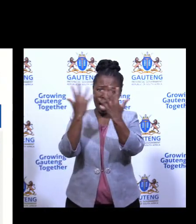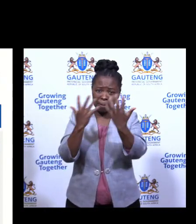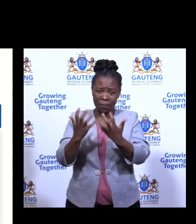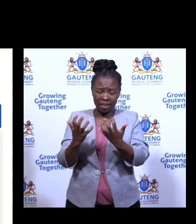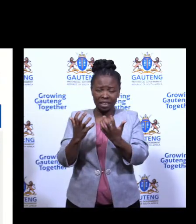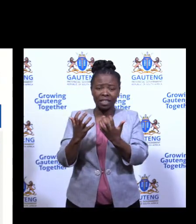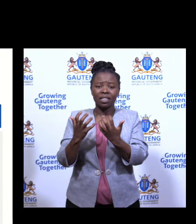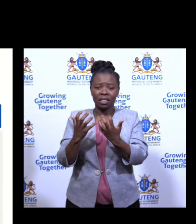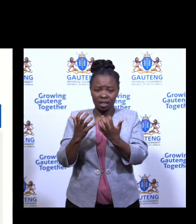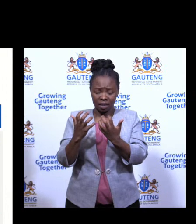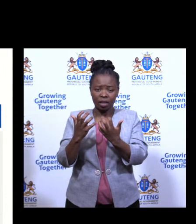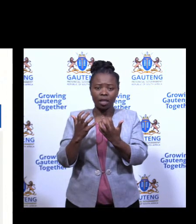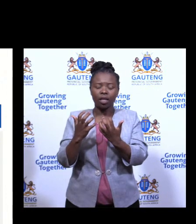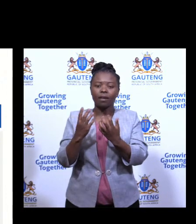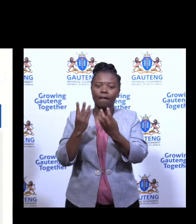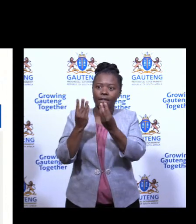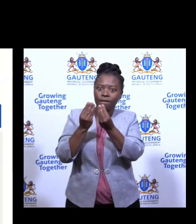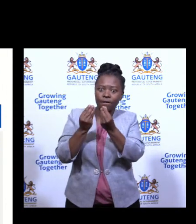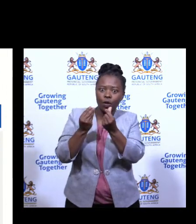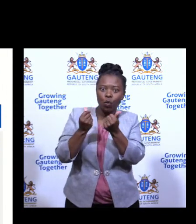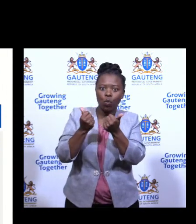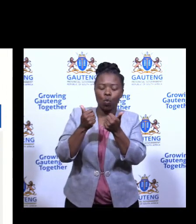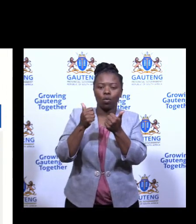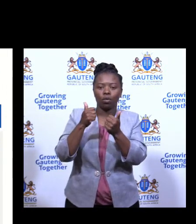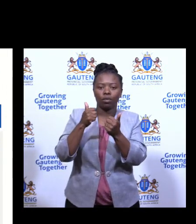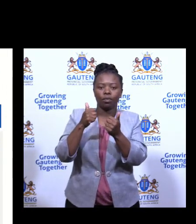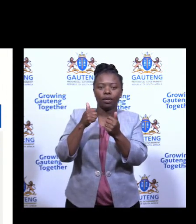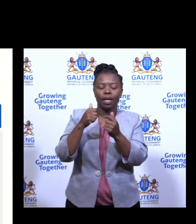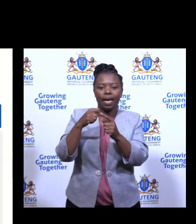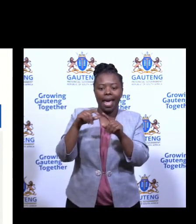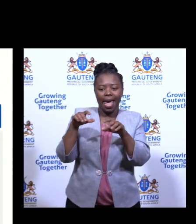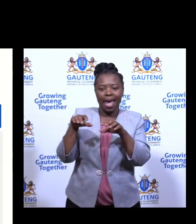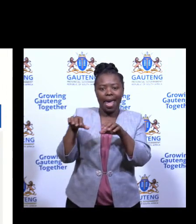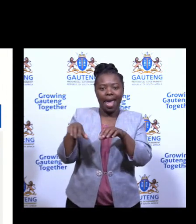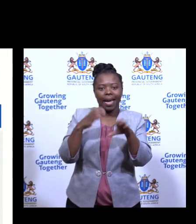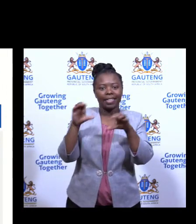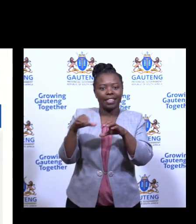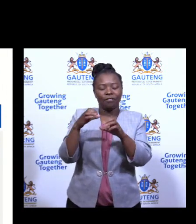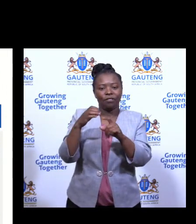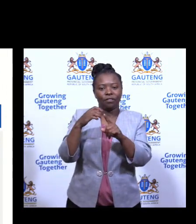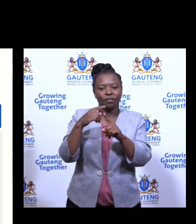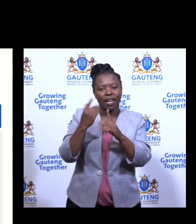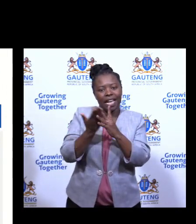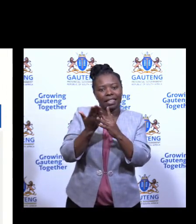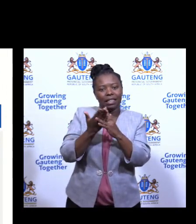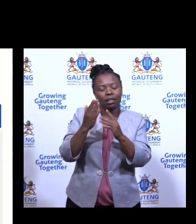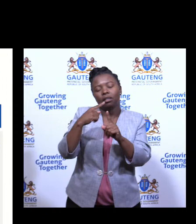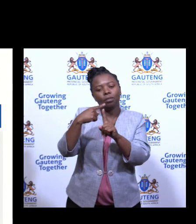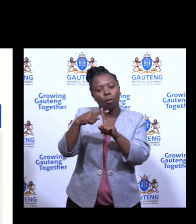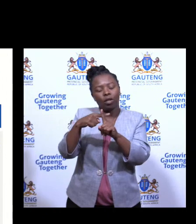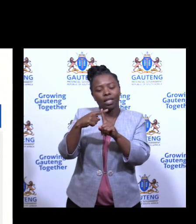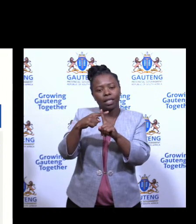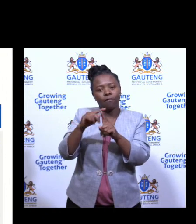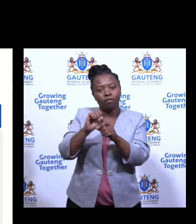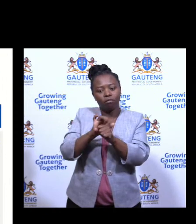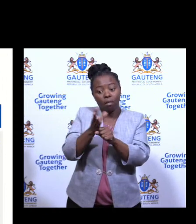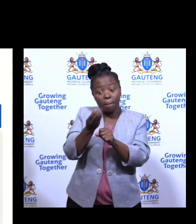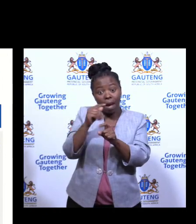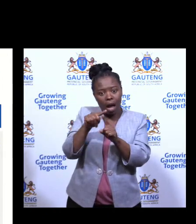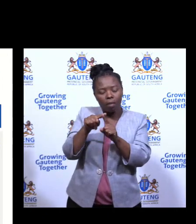have fewer active cases than KwaZulu-Natal as a result of the daily